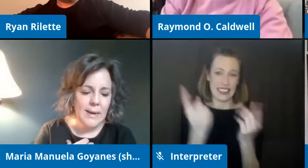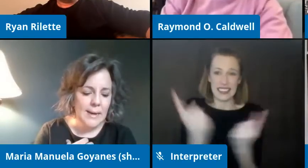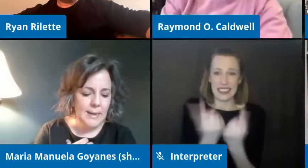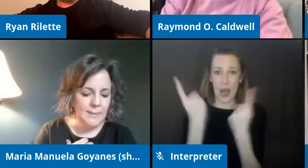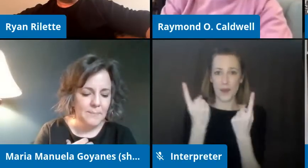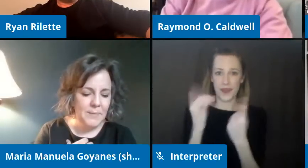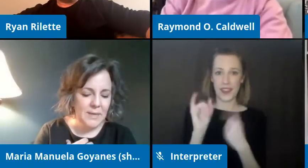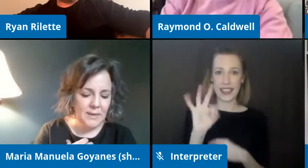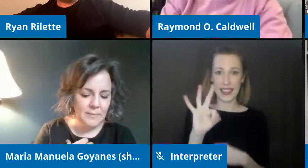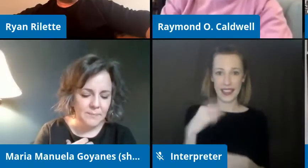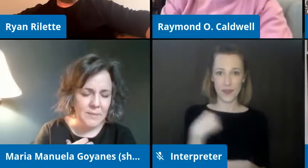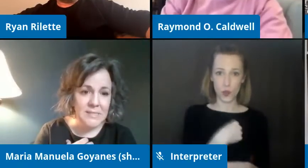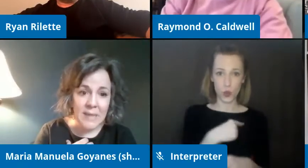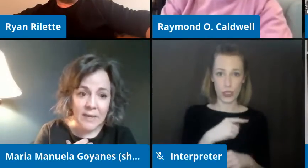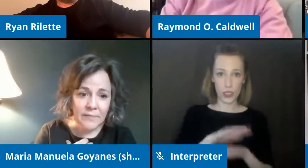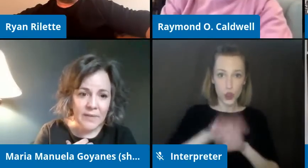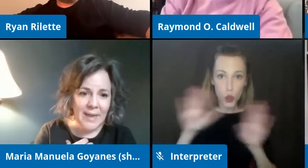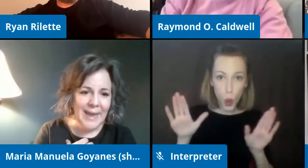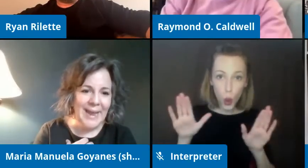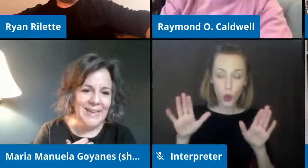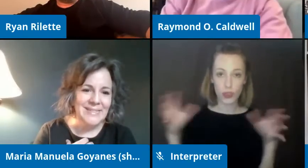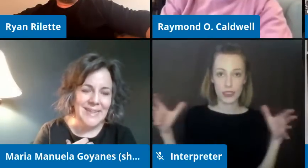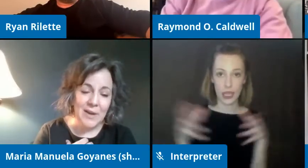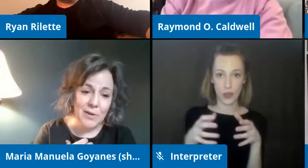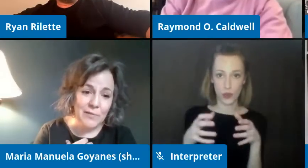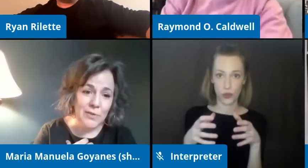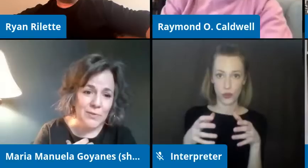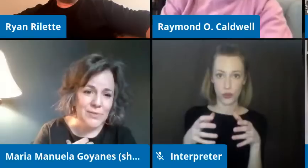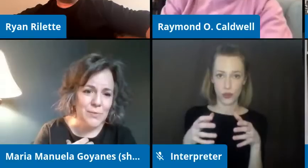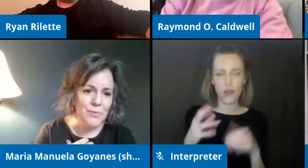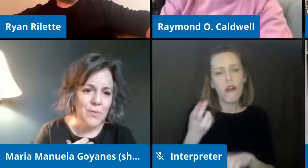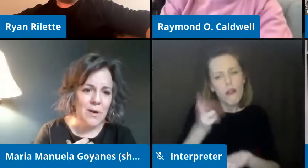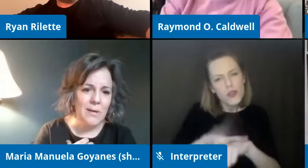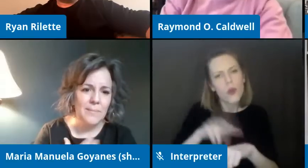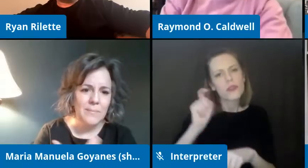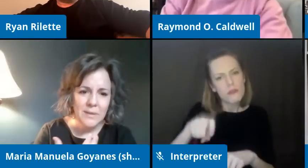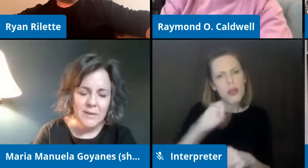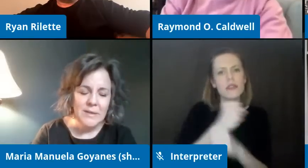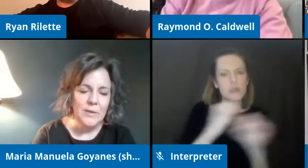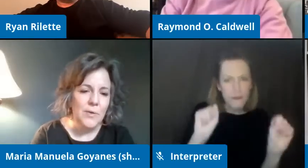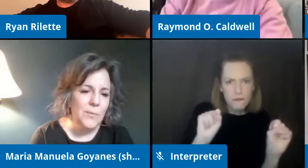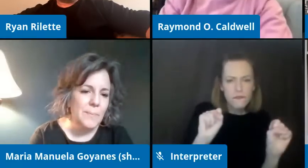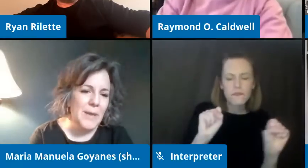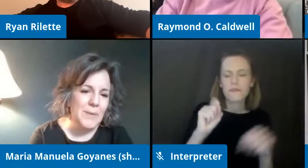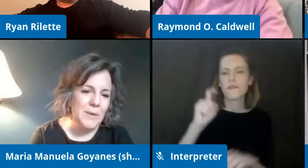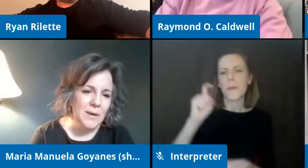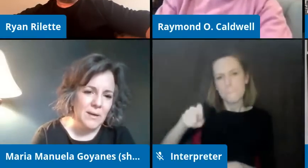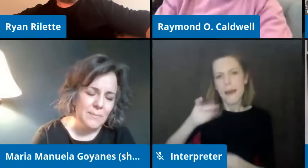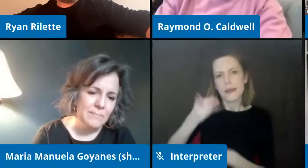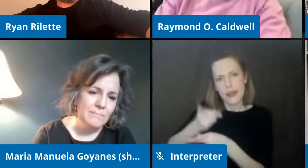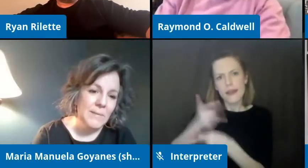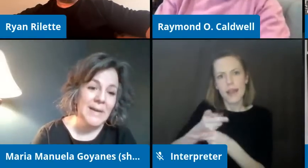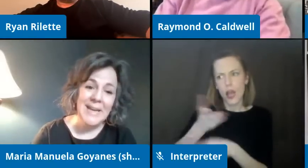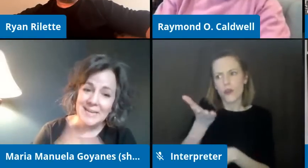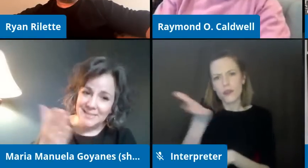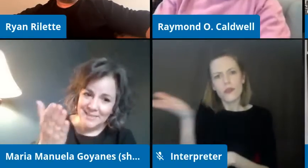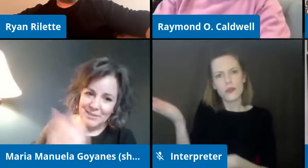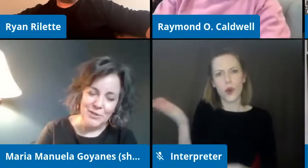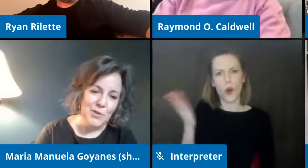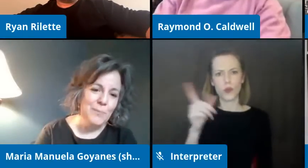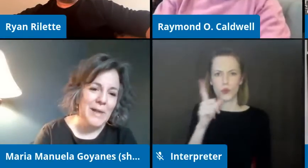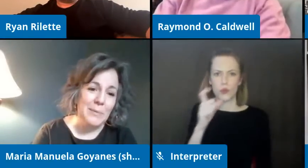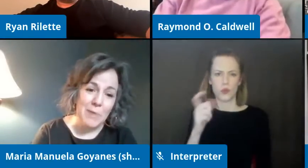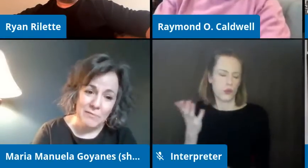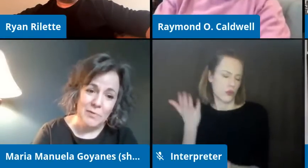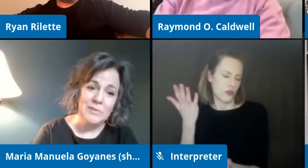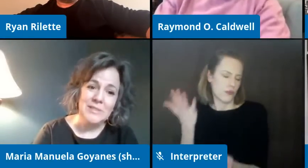are being safe and caring for those who, you know, maybe again,